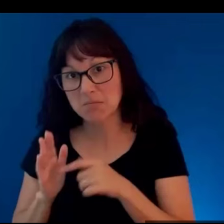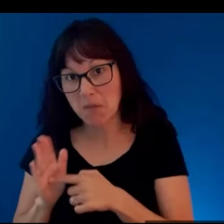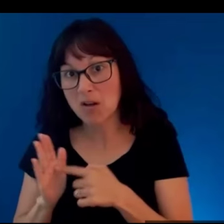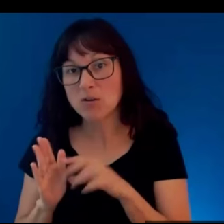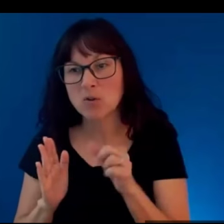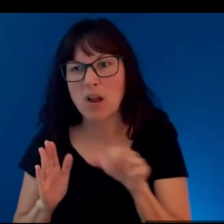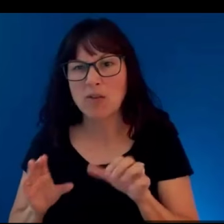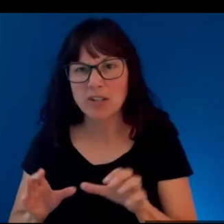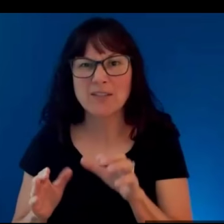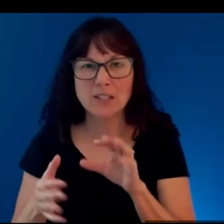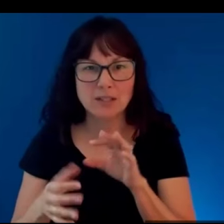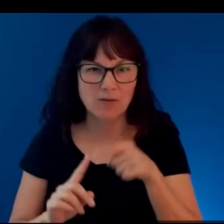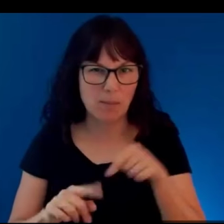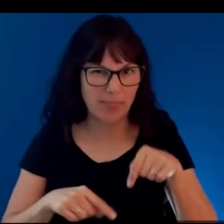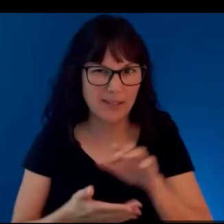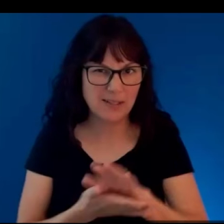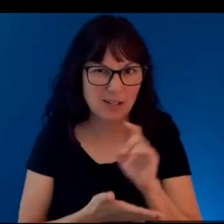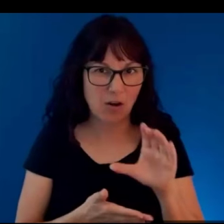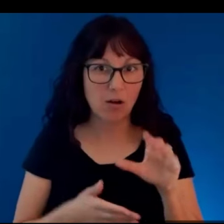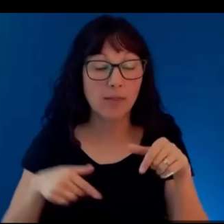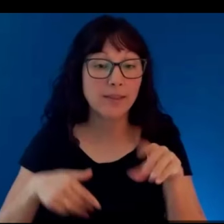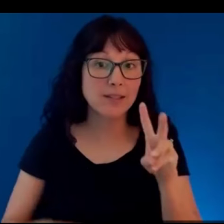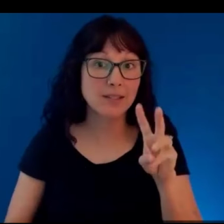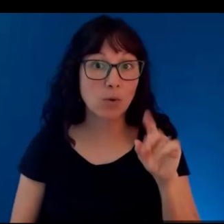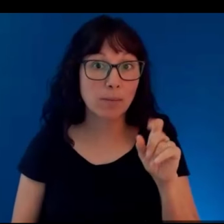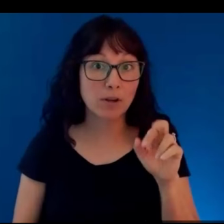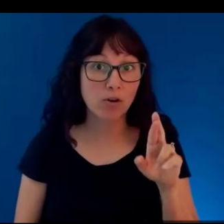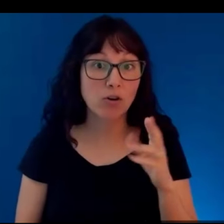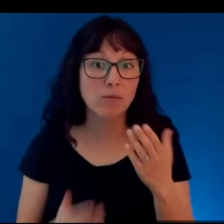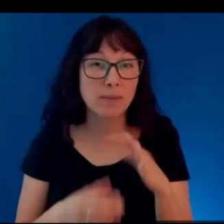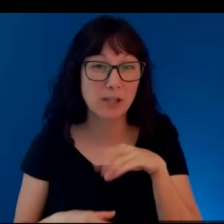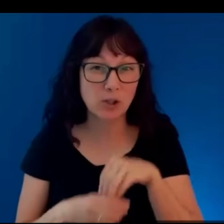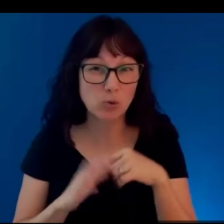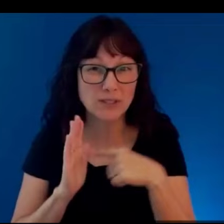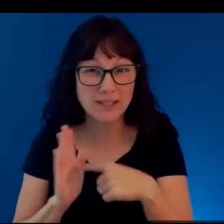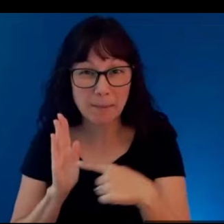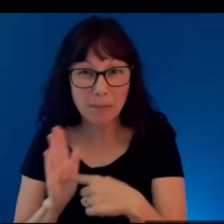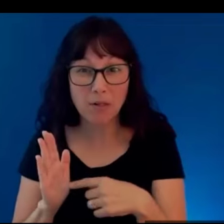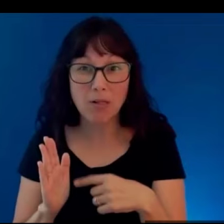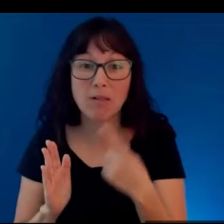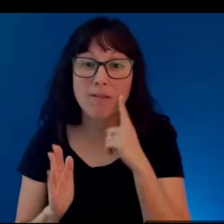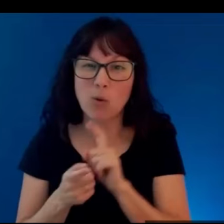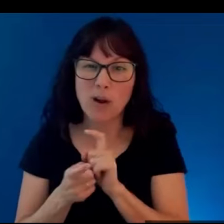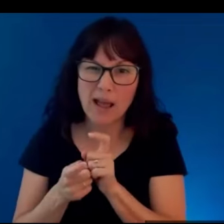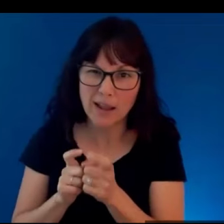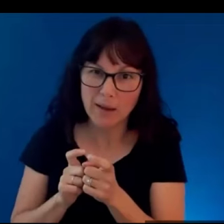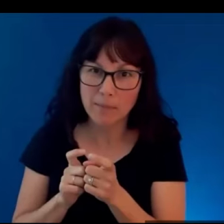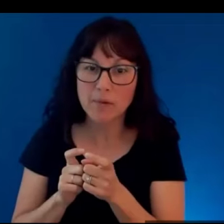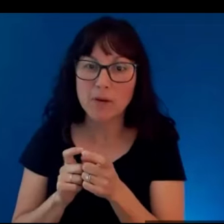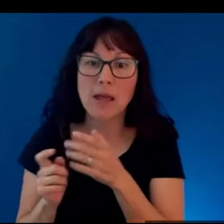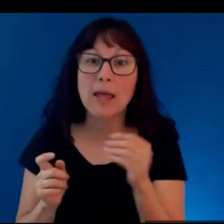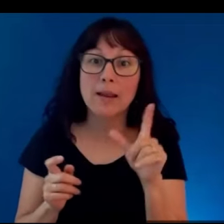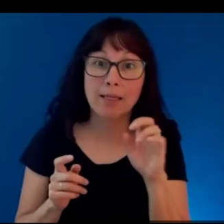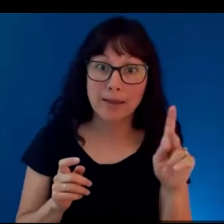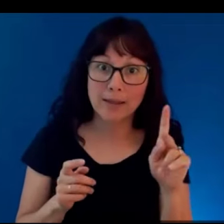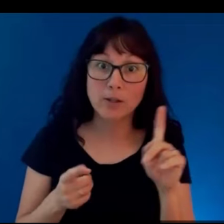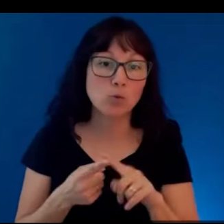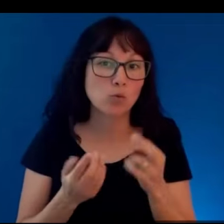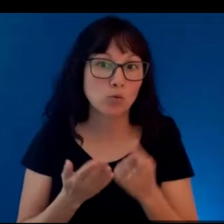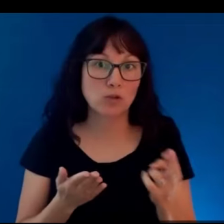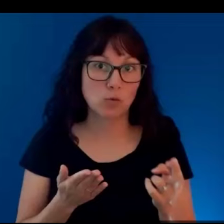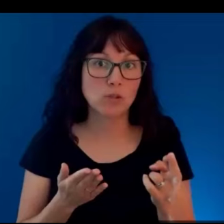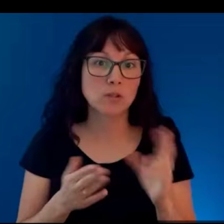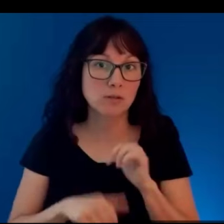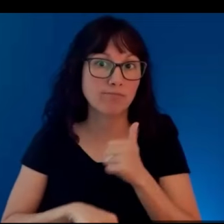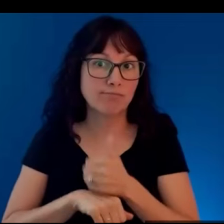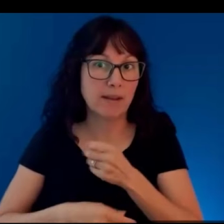discussed in this document. The contents of the webinar may contain examples of adaptations of and links to resources